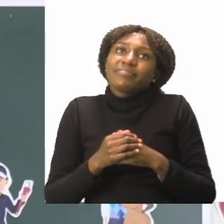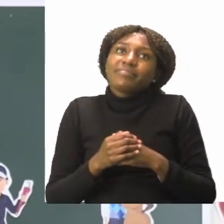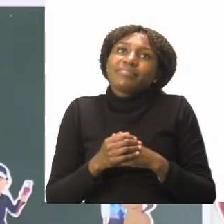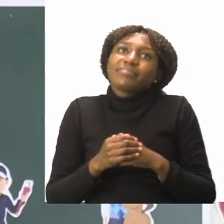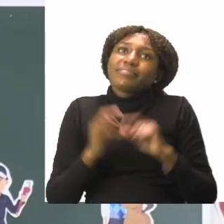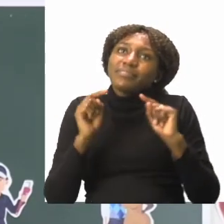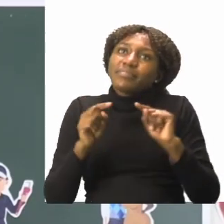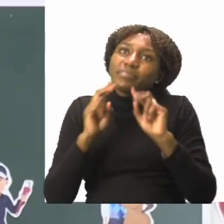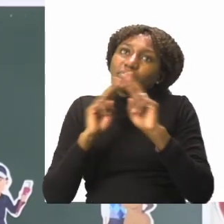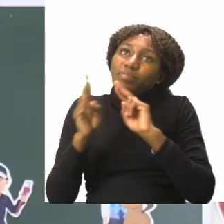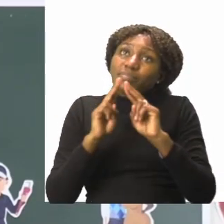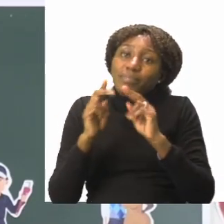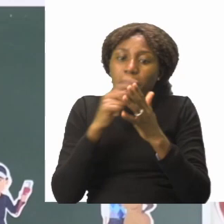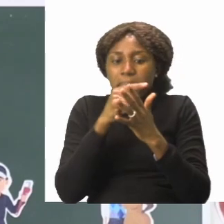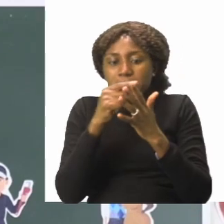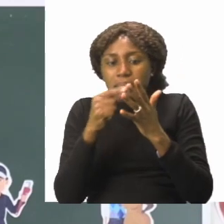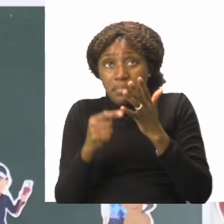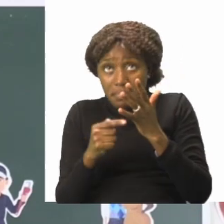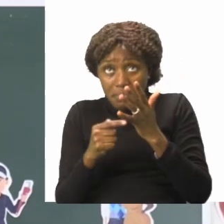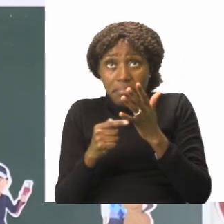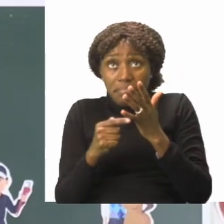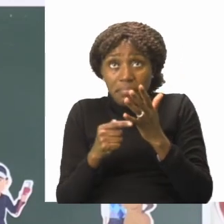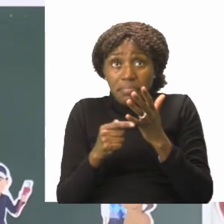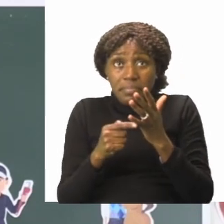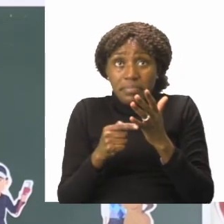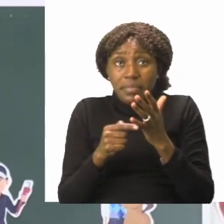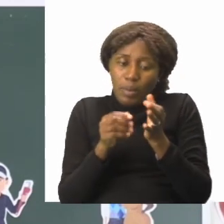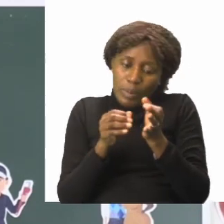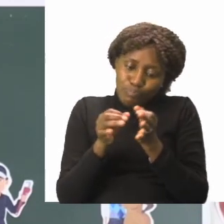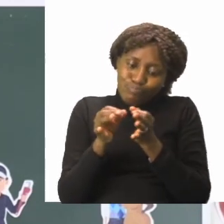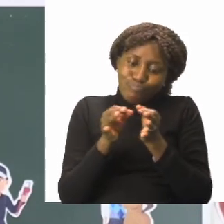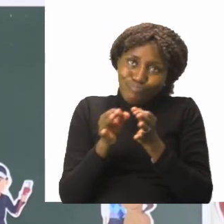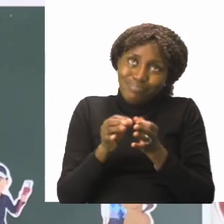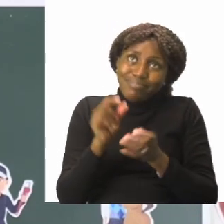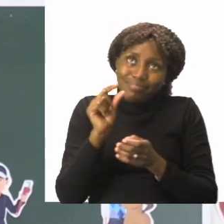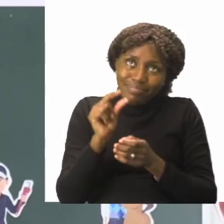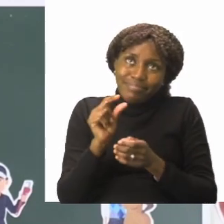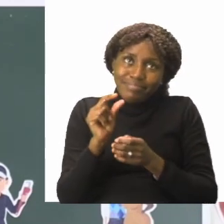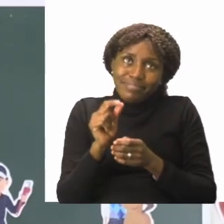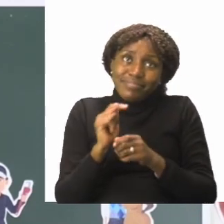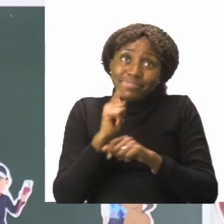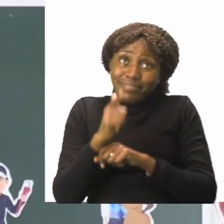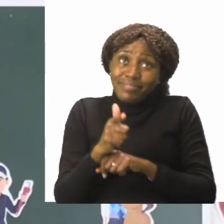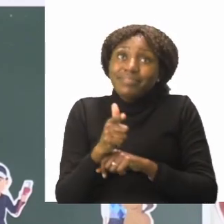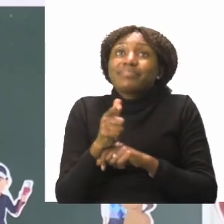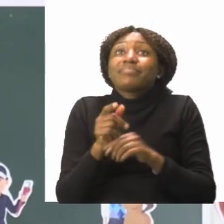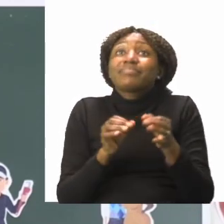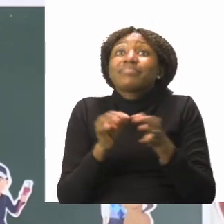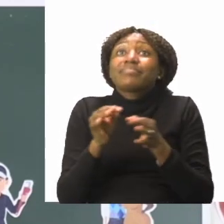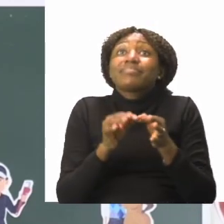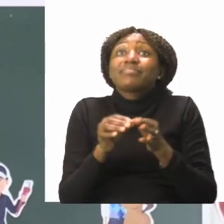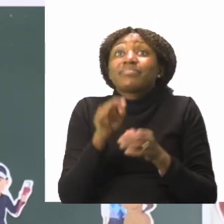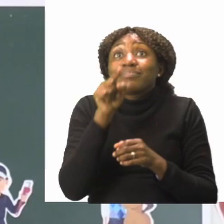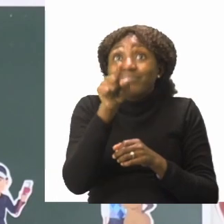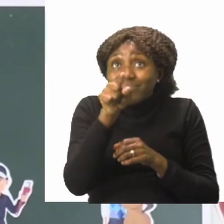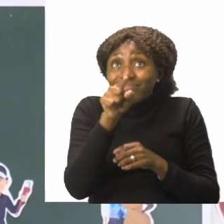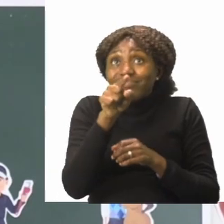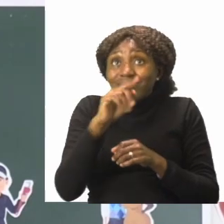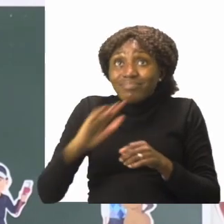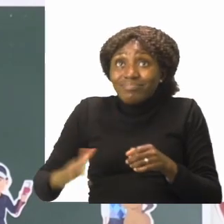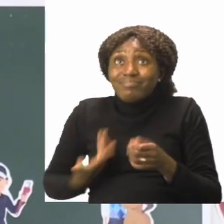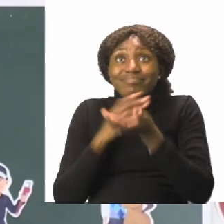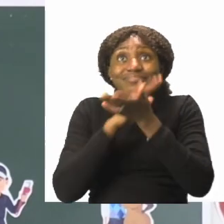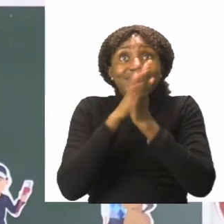to talk about a few of them that I have on the board, and then we will talk about how you can be one of